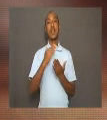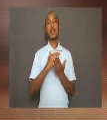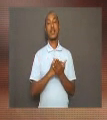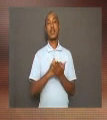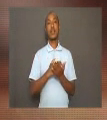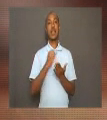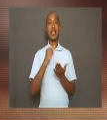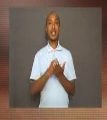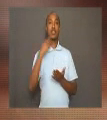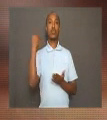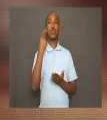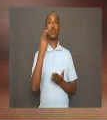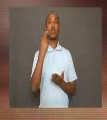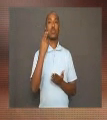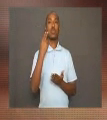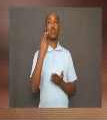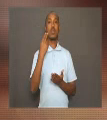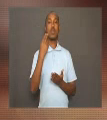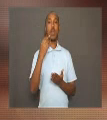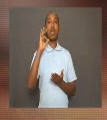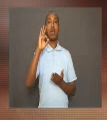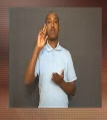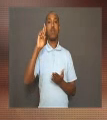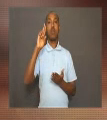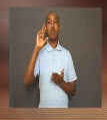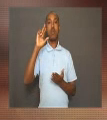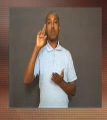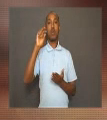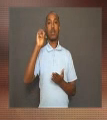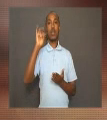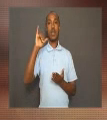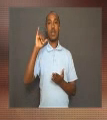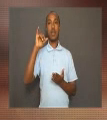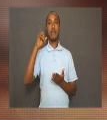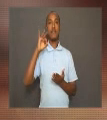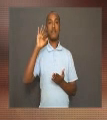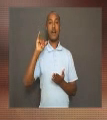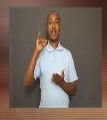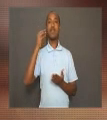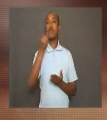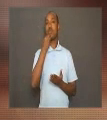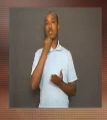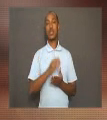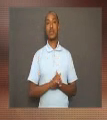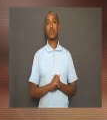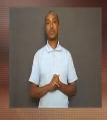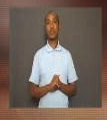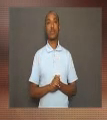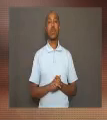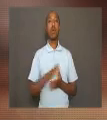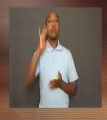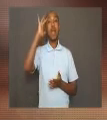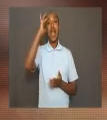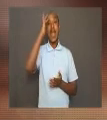to fortify food, and it is administered in tablet form to